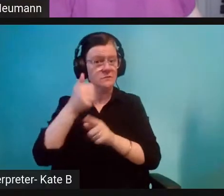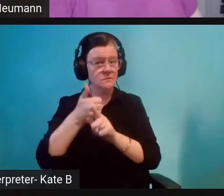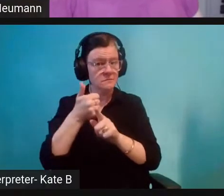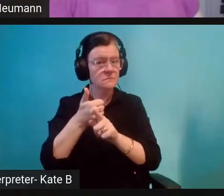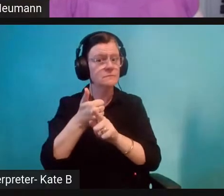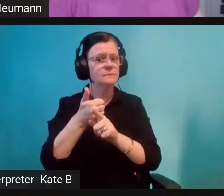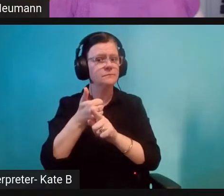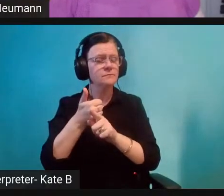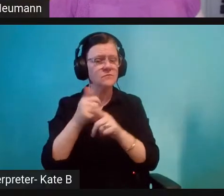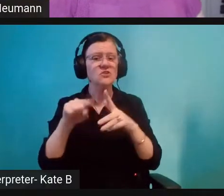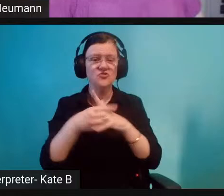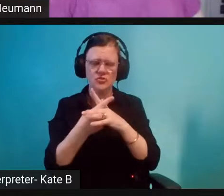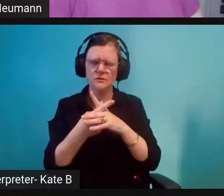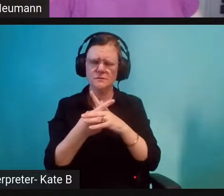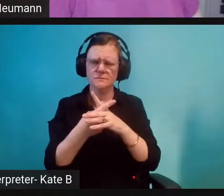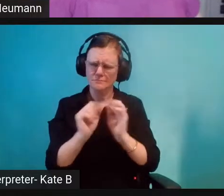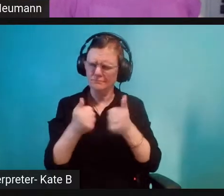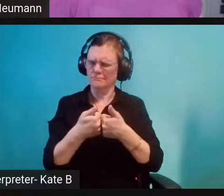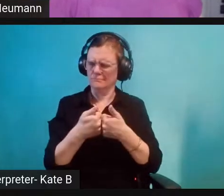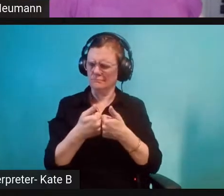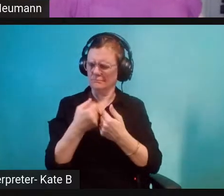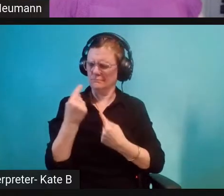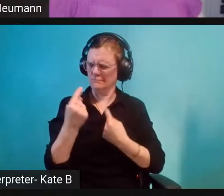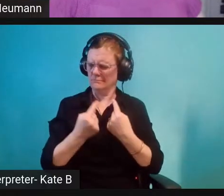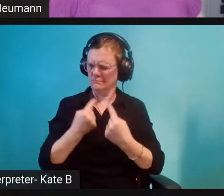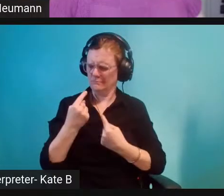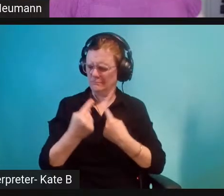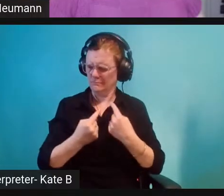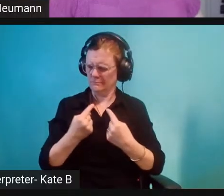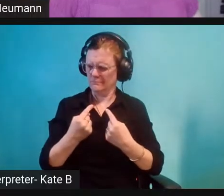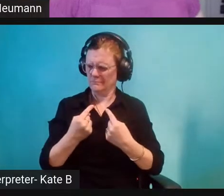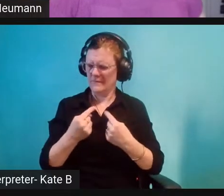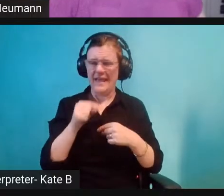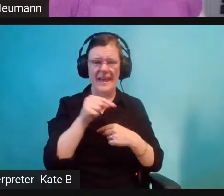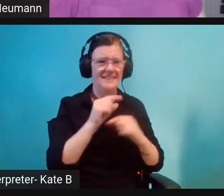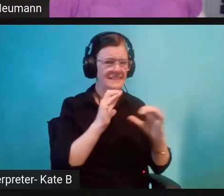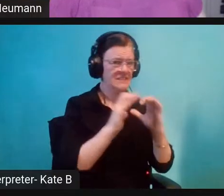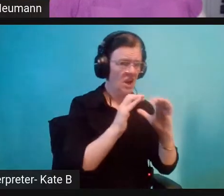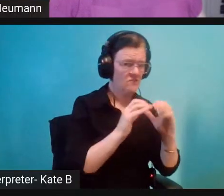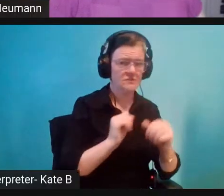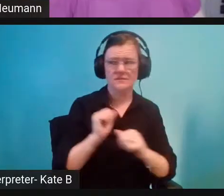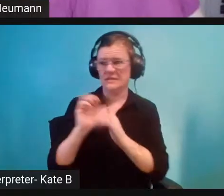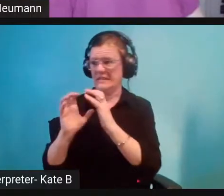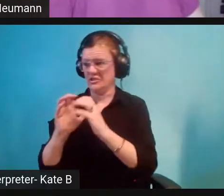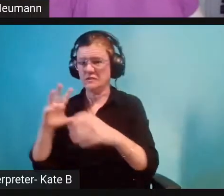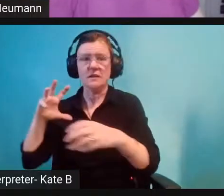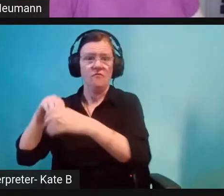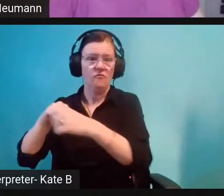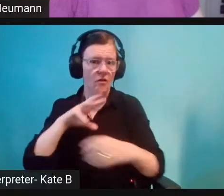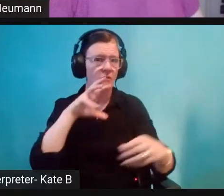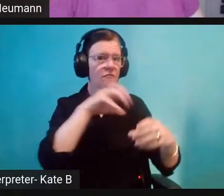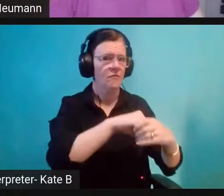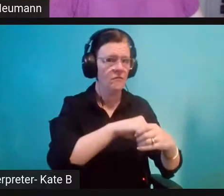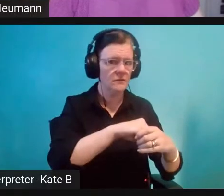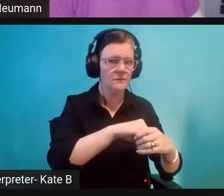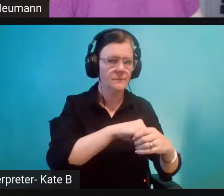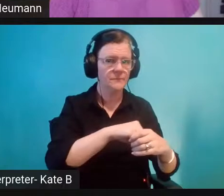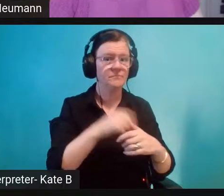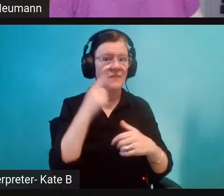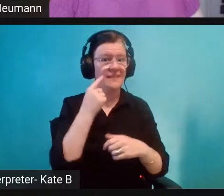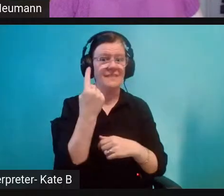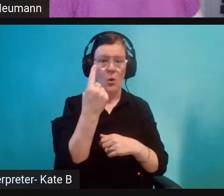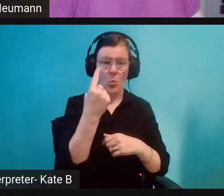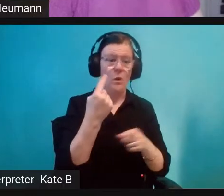to ask these questions and get involved in these dialogues. That's why I think the Lancet paper is really